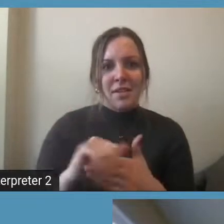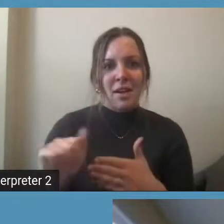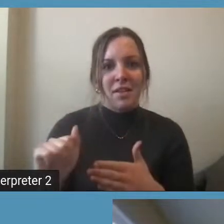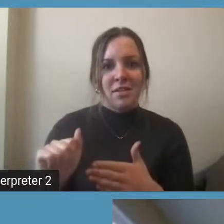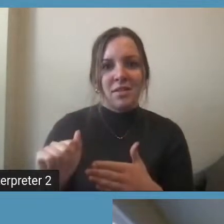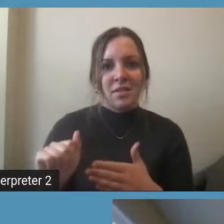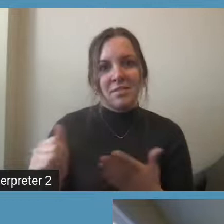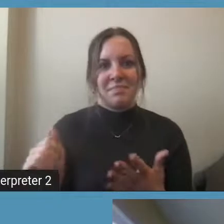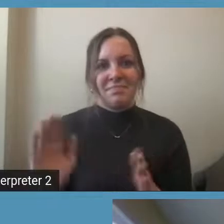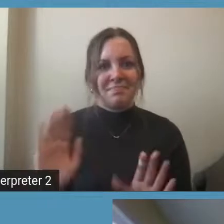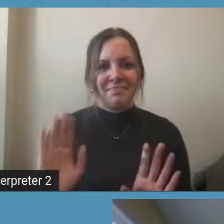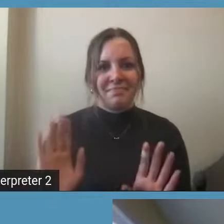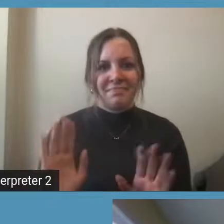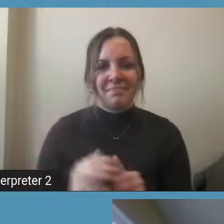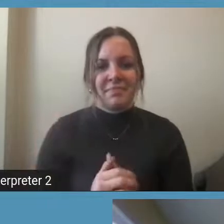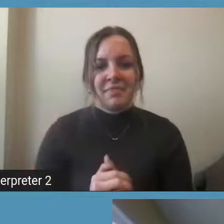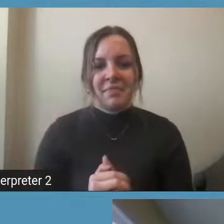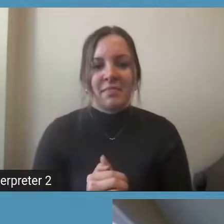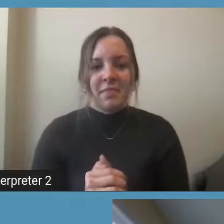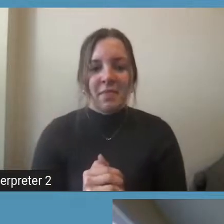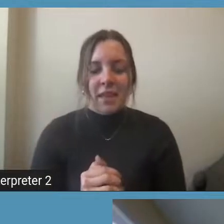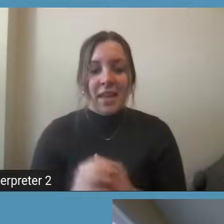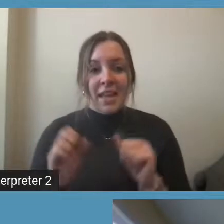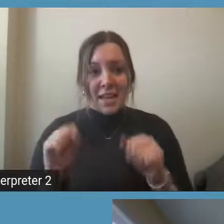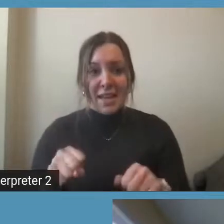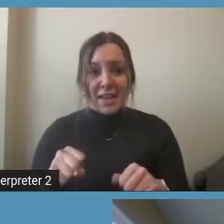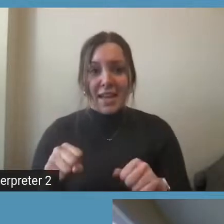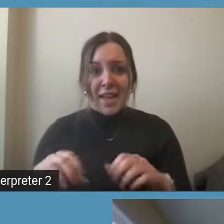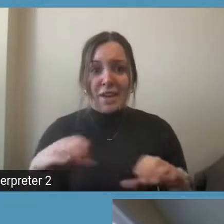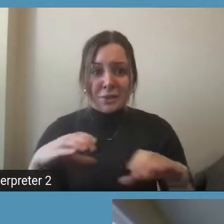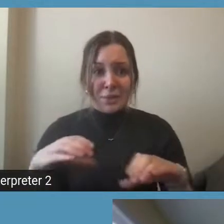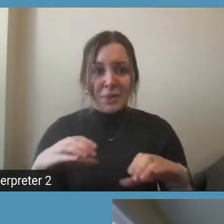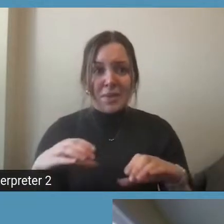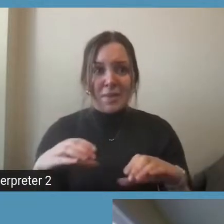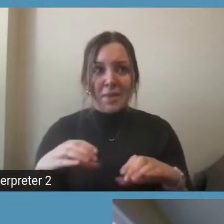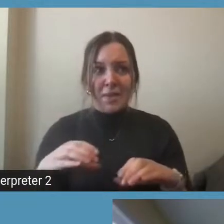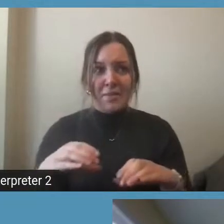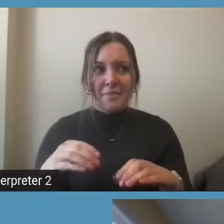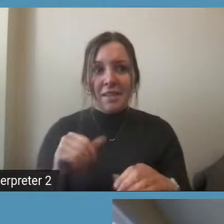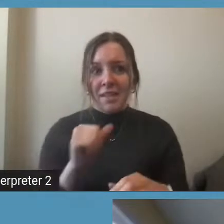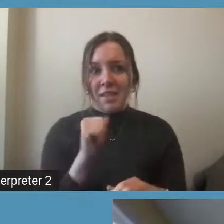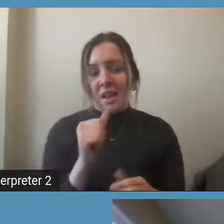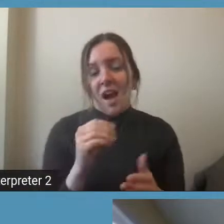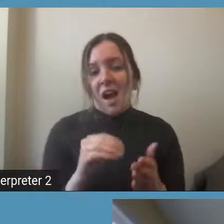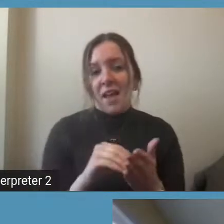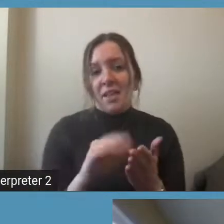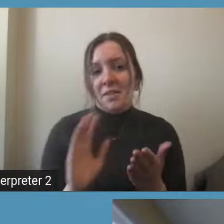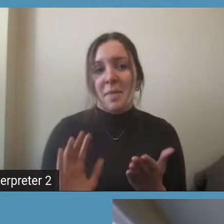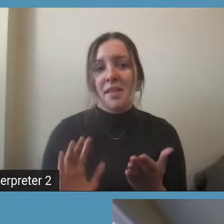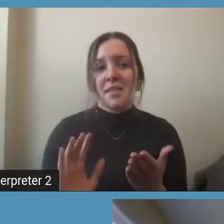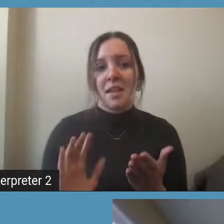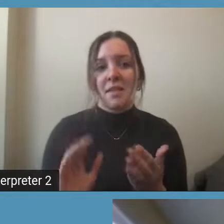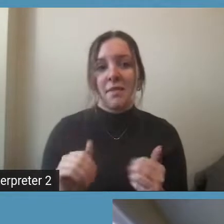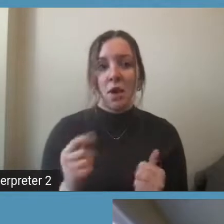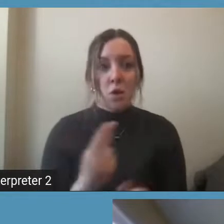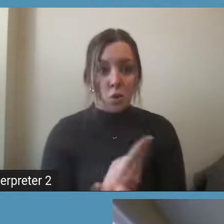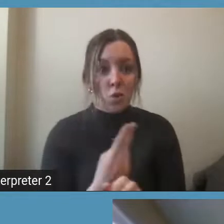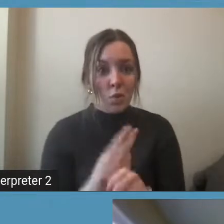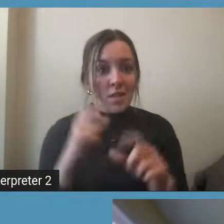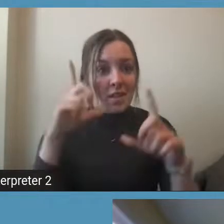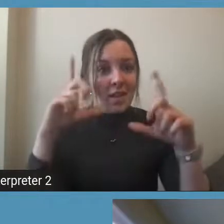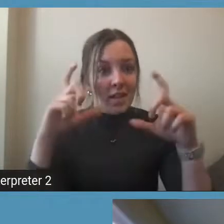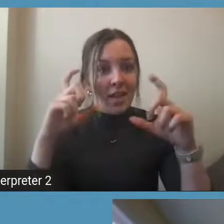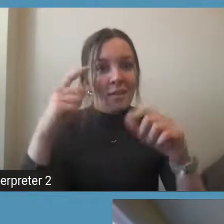other hand, you can do something for next to nothing, meaning like literally go out with the camera and use very low cost software and make amazing models that